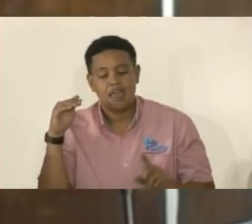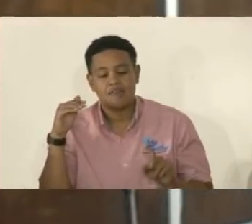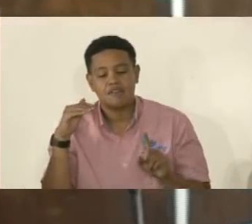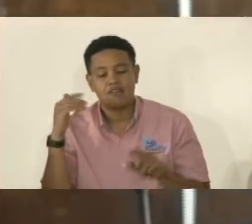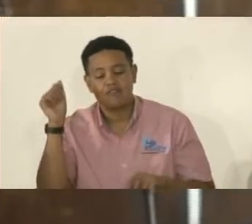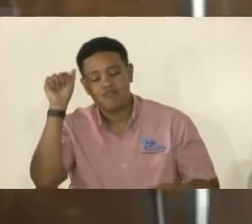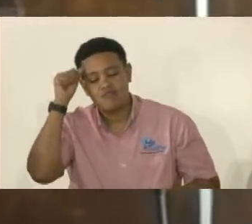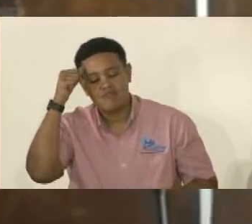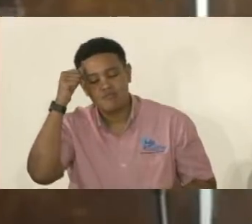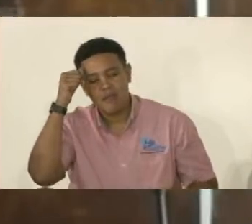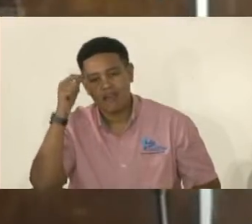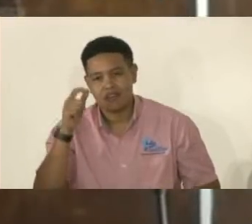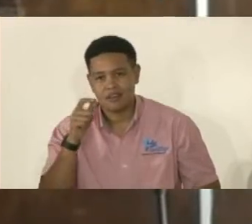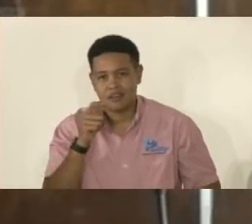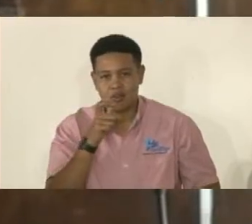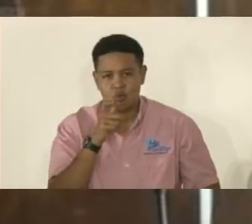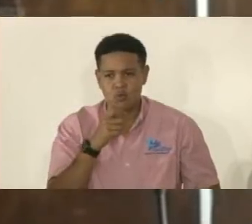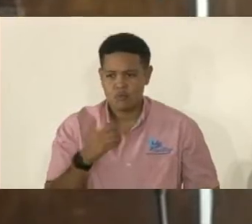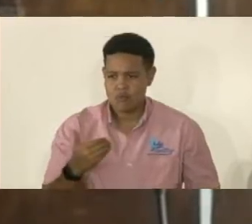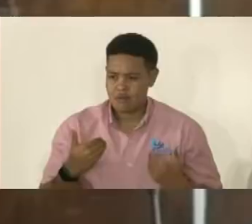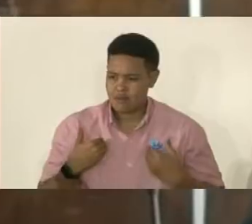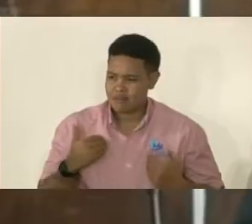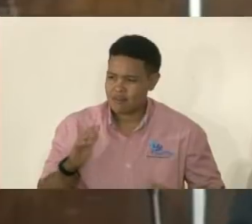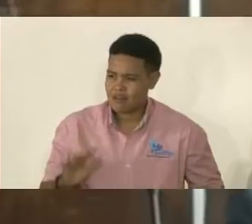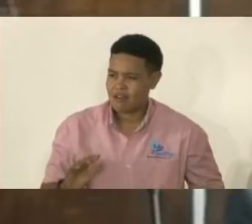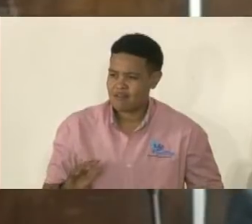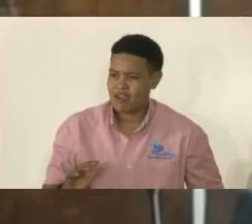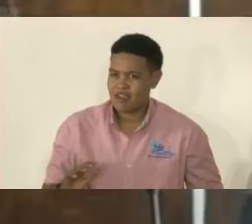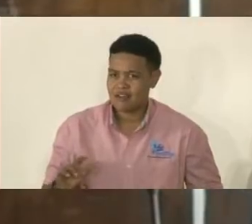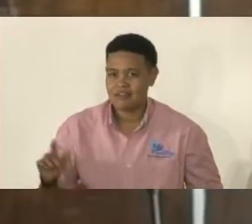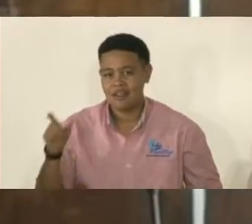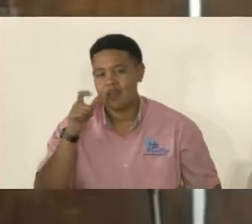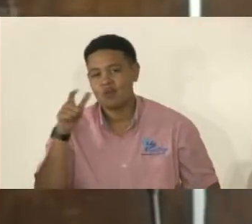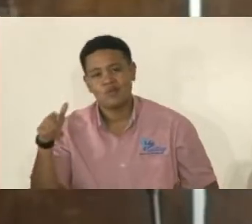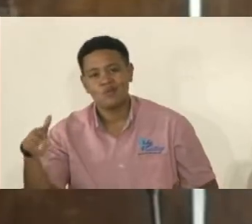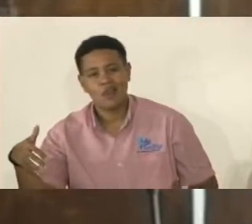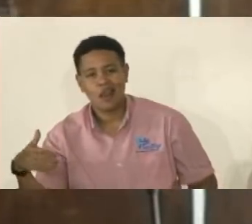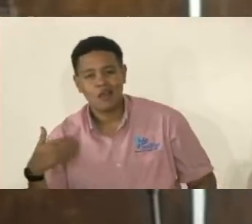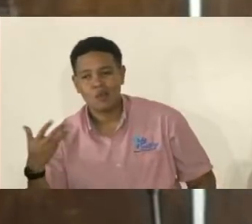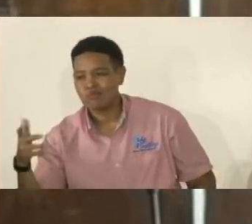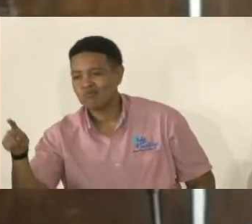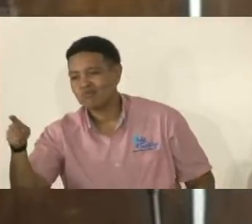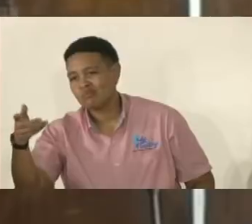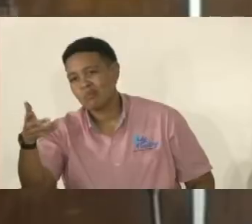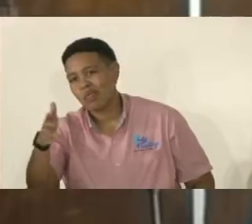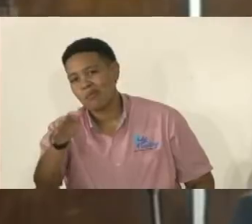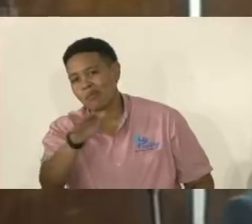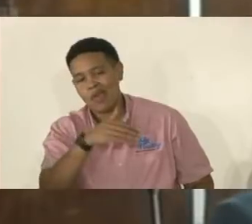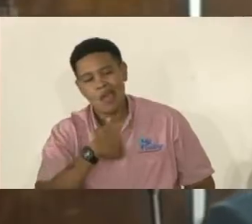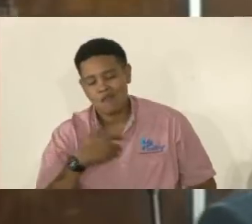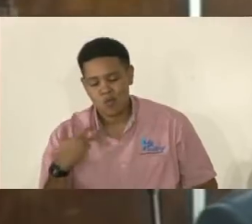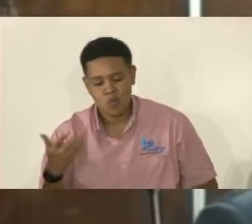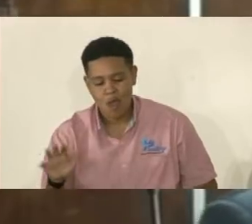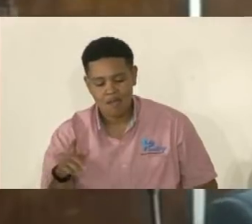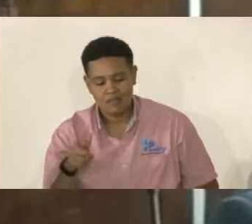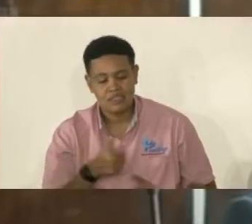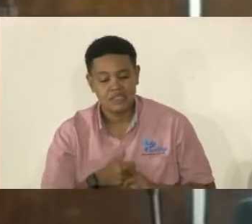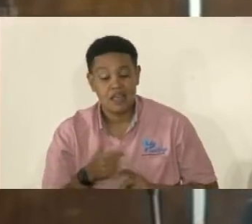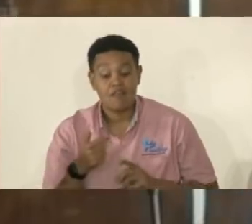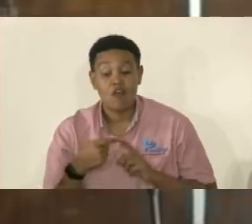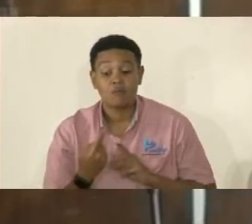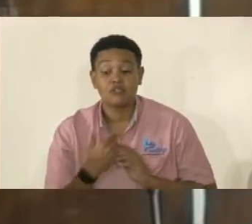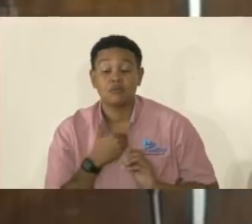I was reminded of the haves and have-not speech that then opposition member of the Legislative